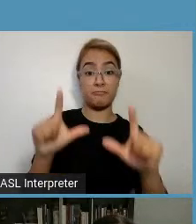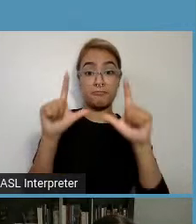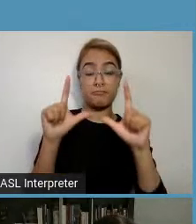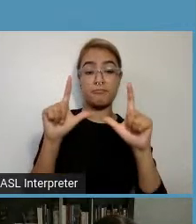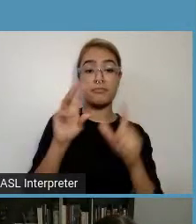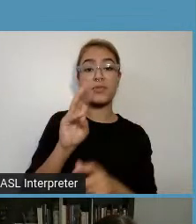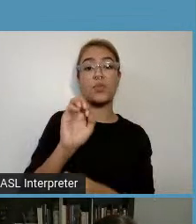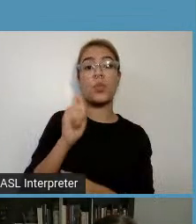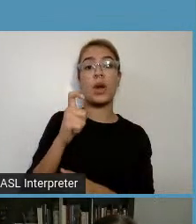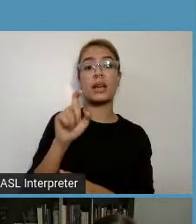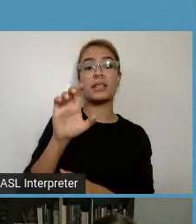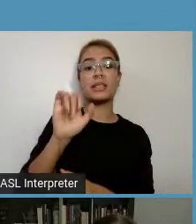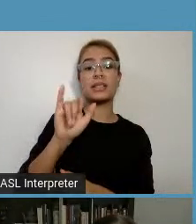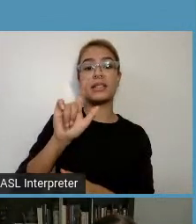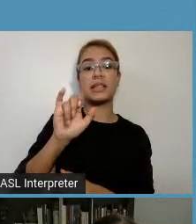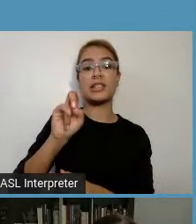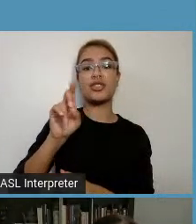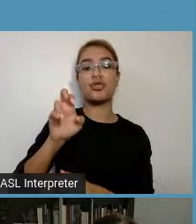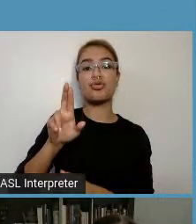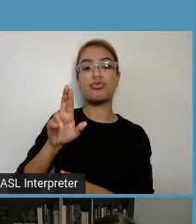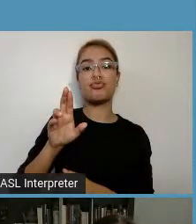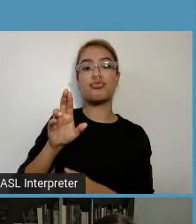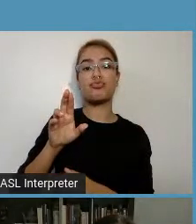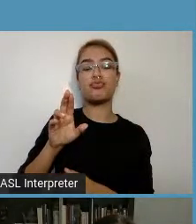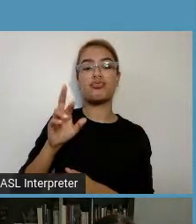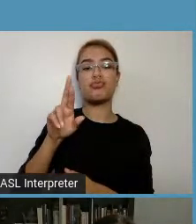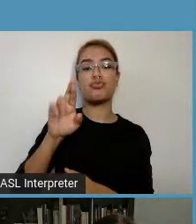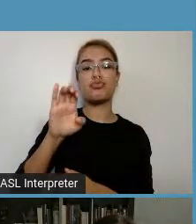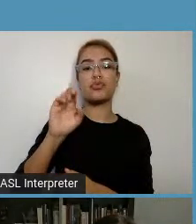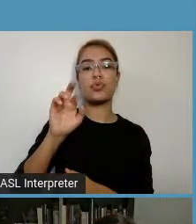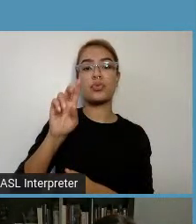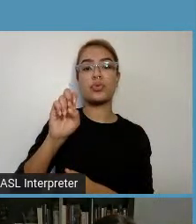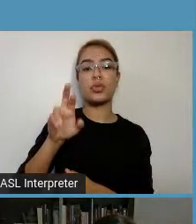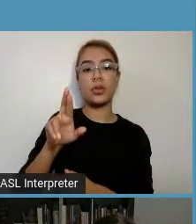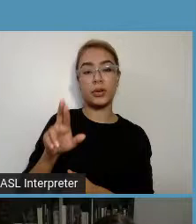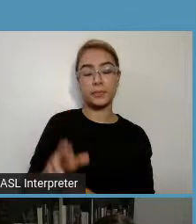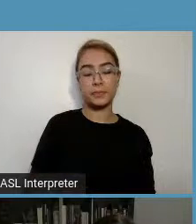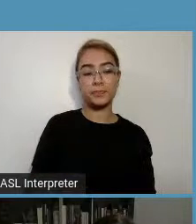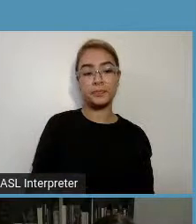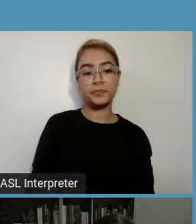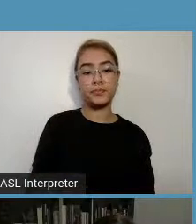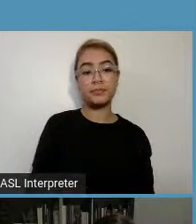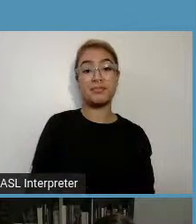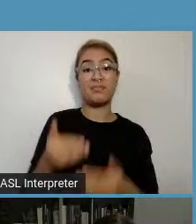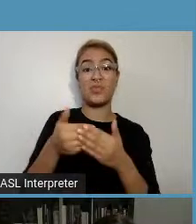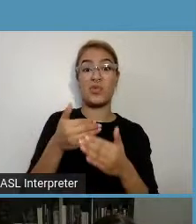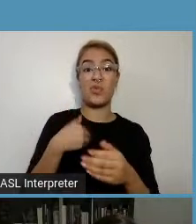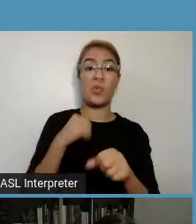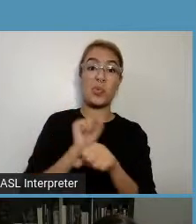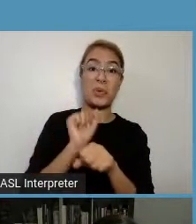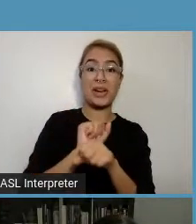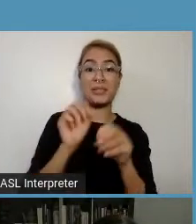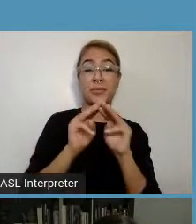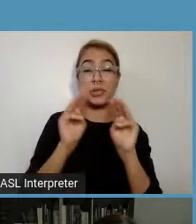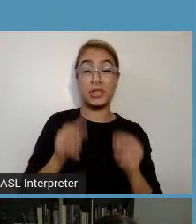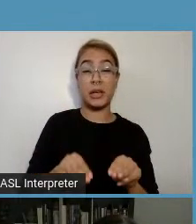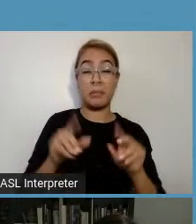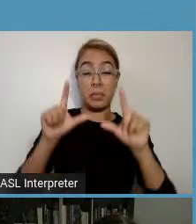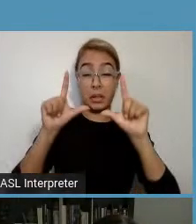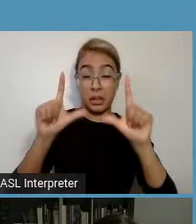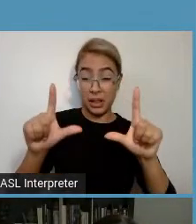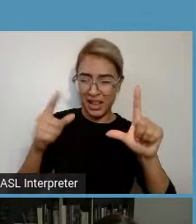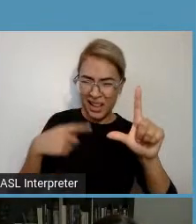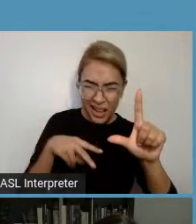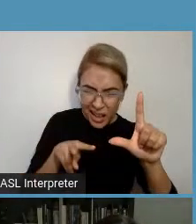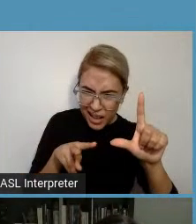cylinder recorder. Honestly, before I came to work here at the museum, this was not a piece of technology that I was familiar